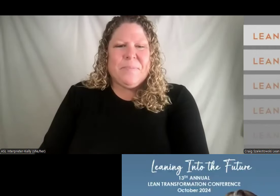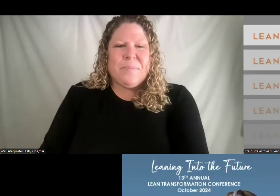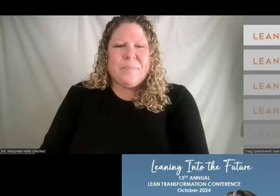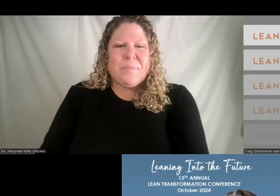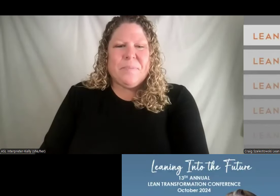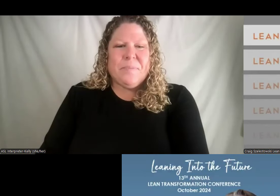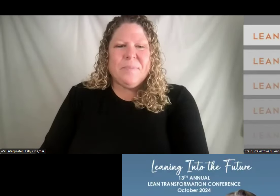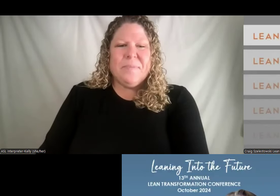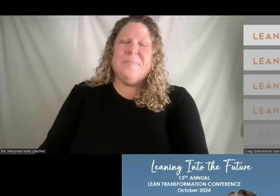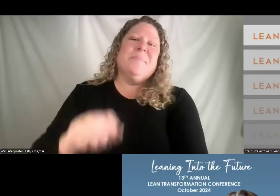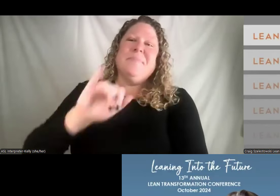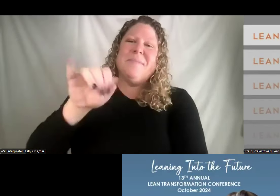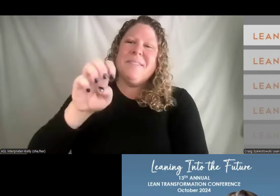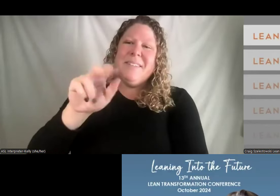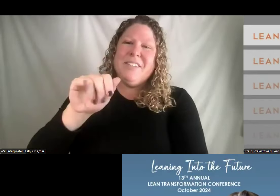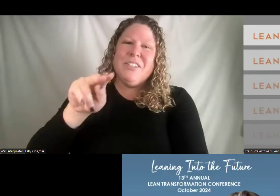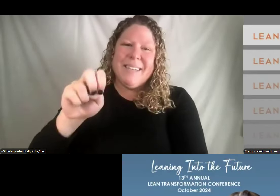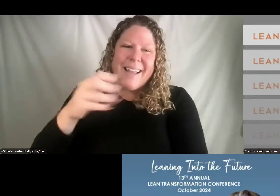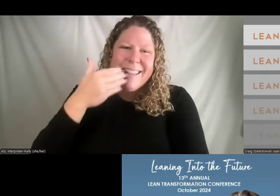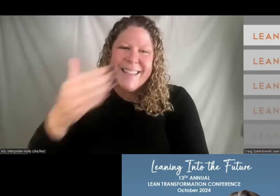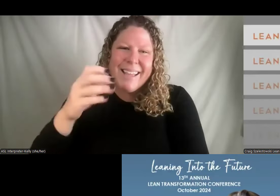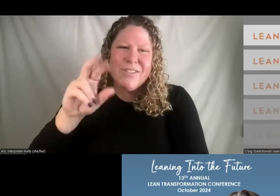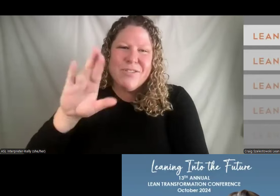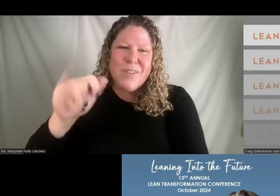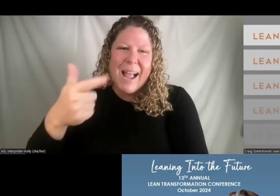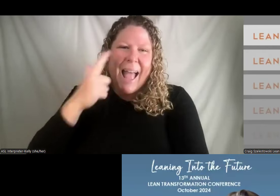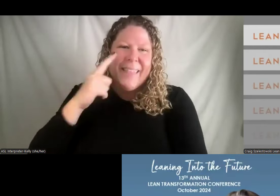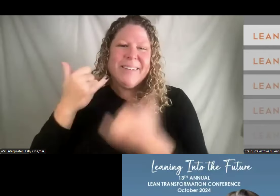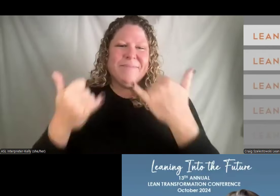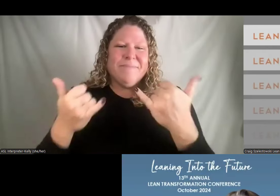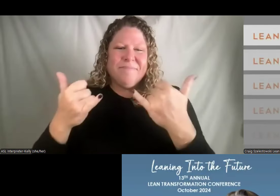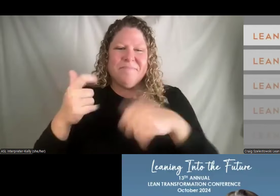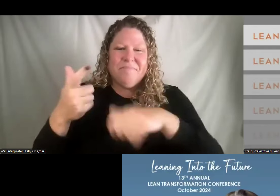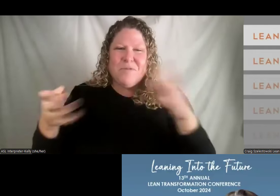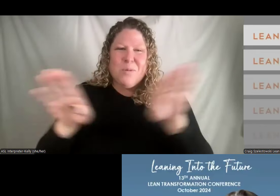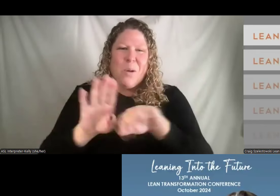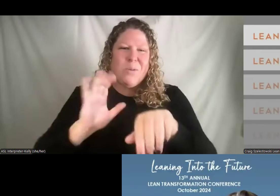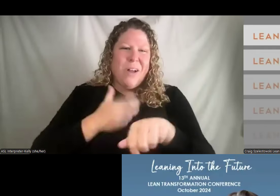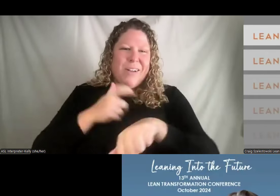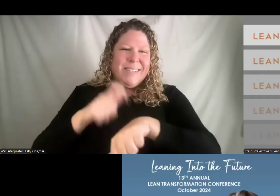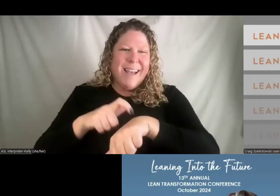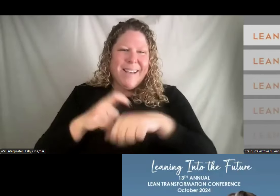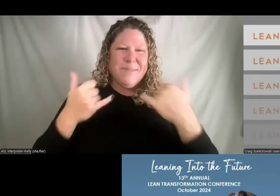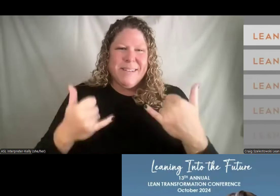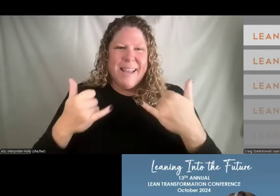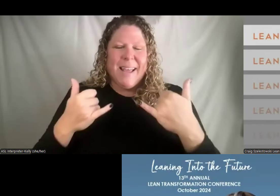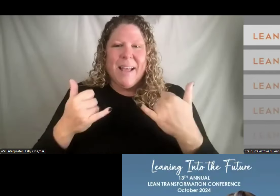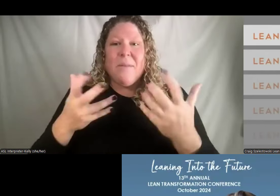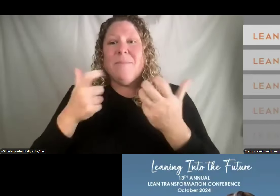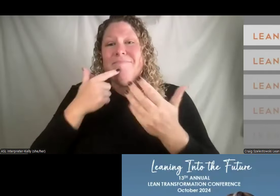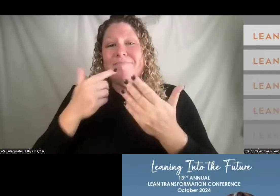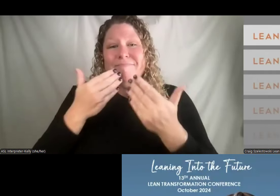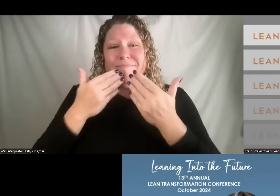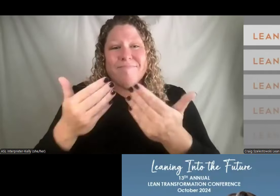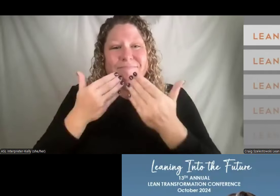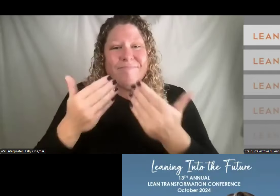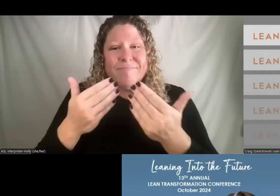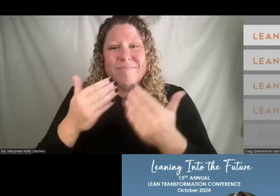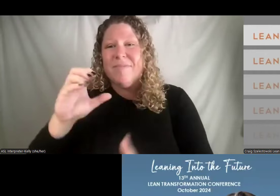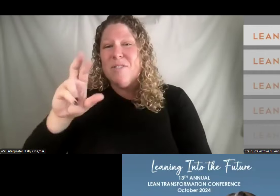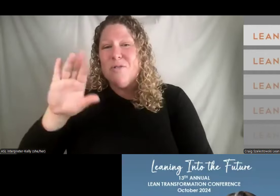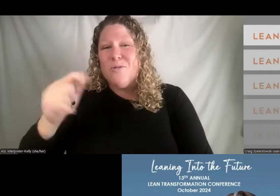Thank you so much, Craig. I think that wraps up our time for today. So I just want to say thank you to you, Craig, for